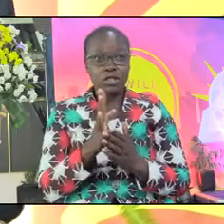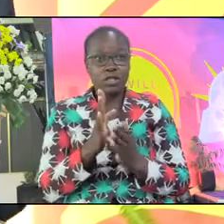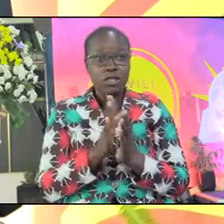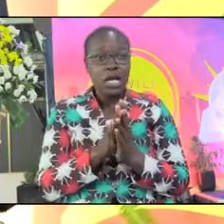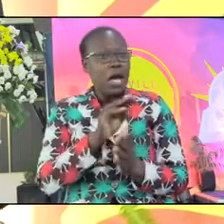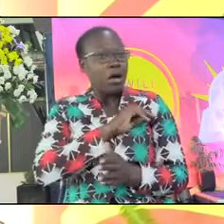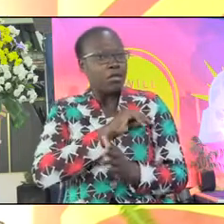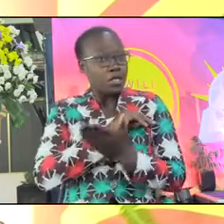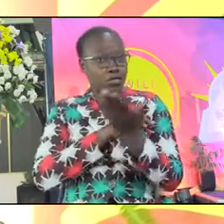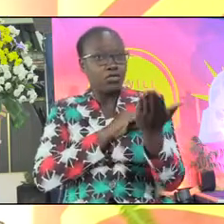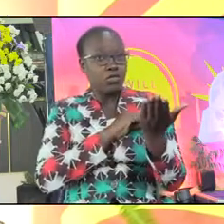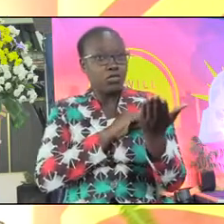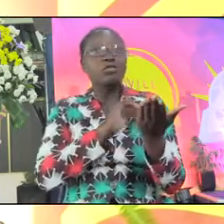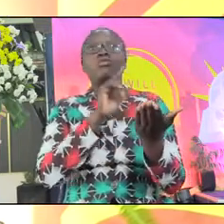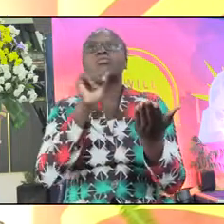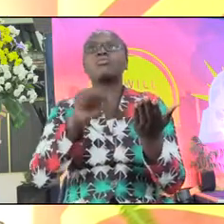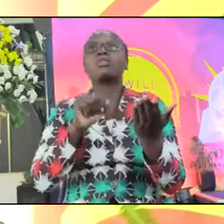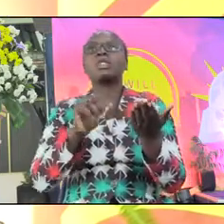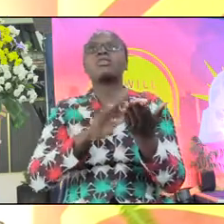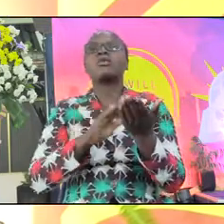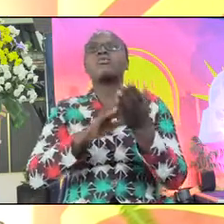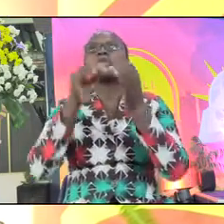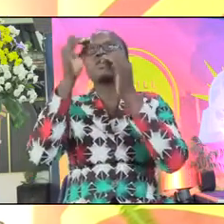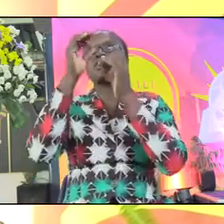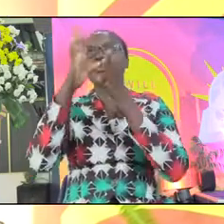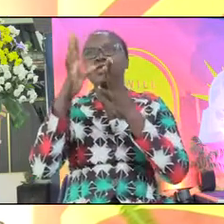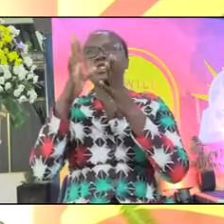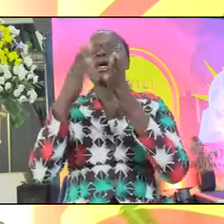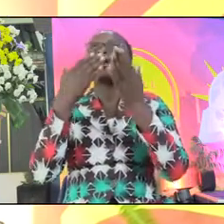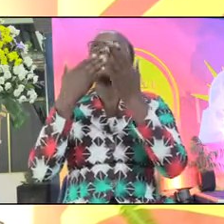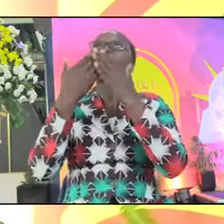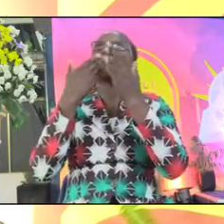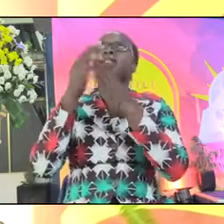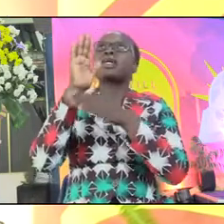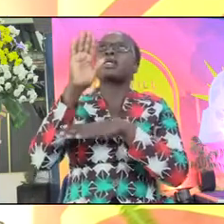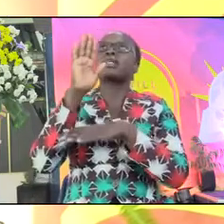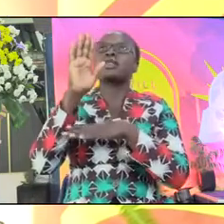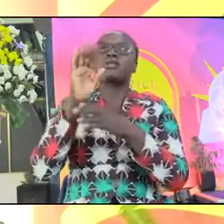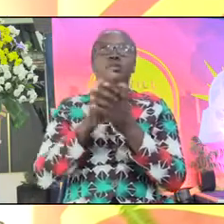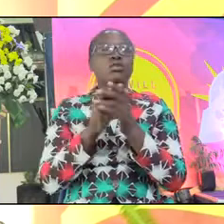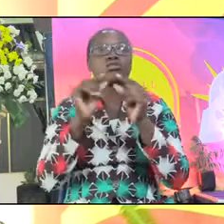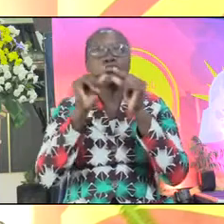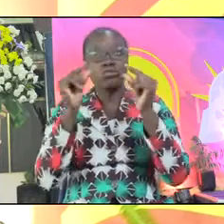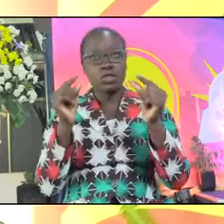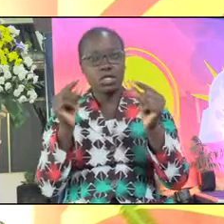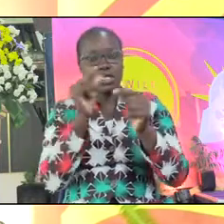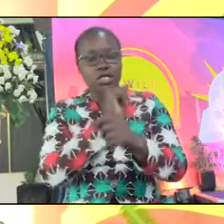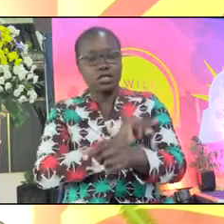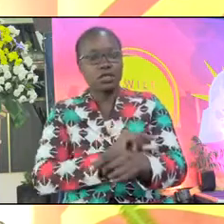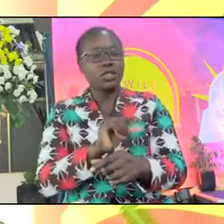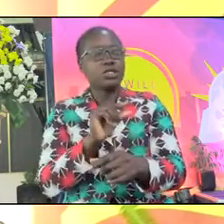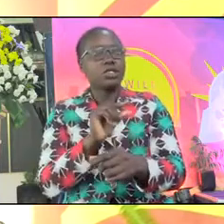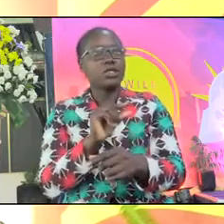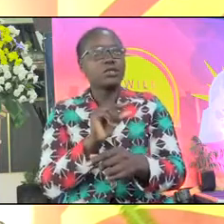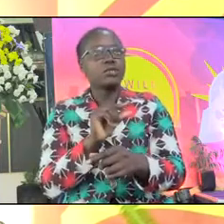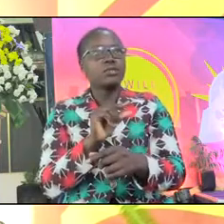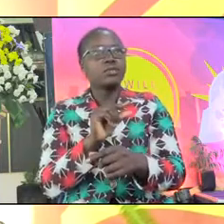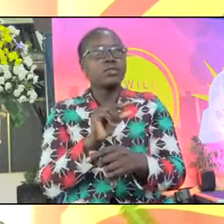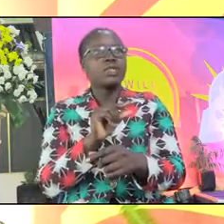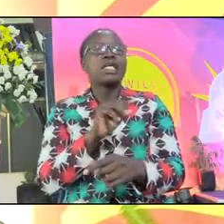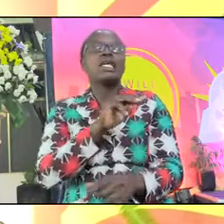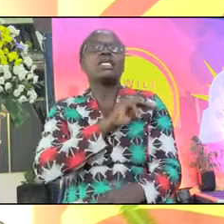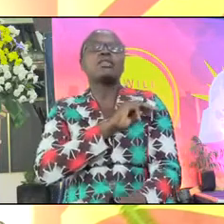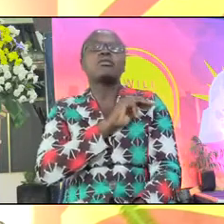Has he been merciful to you? Praise God. We thank him for his grace and